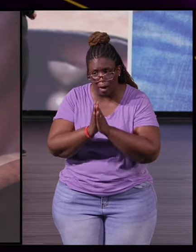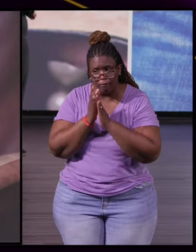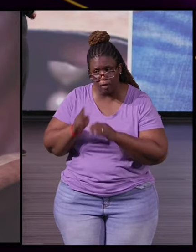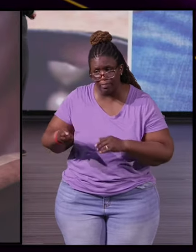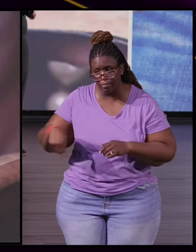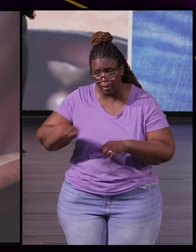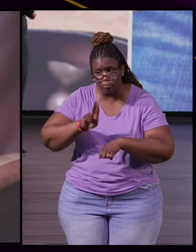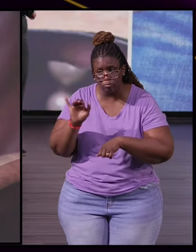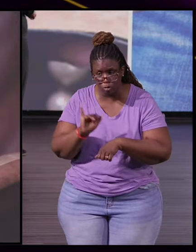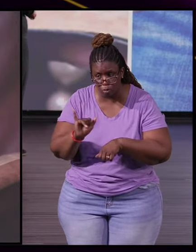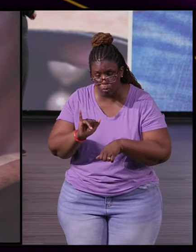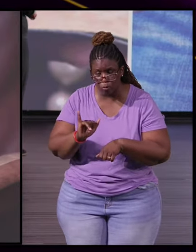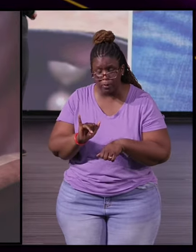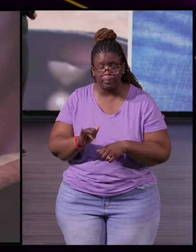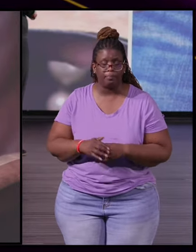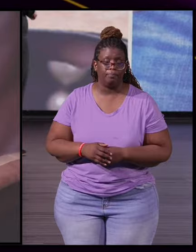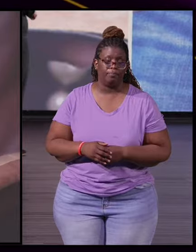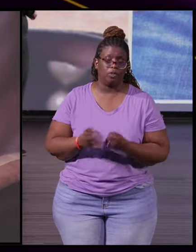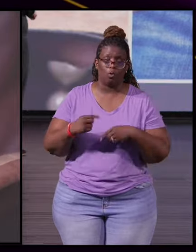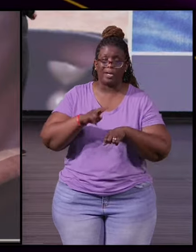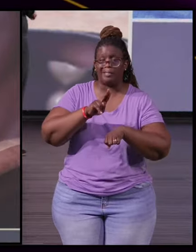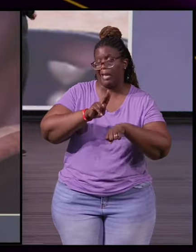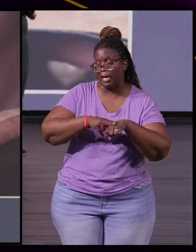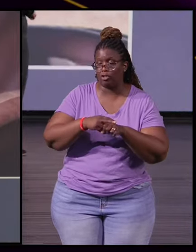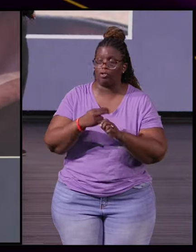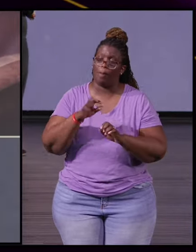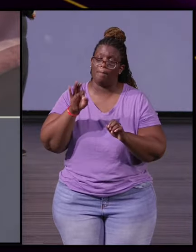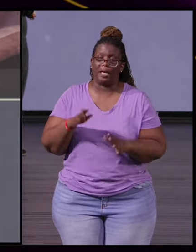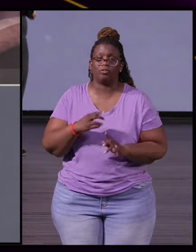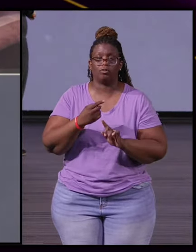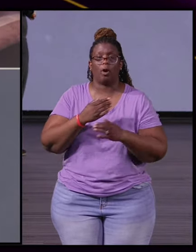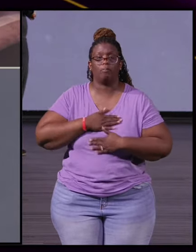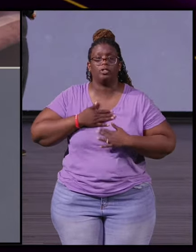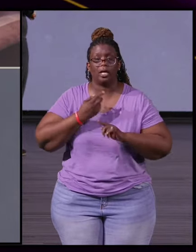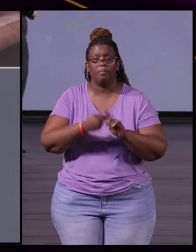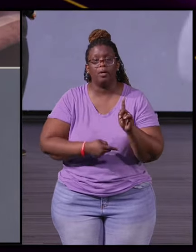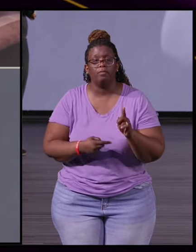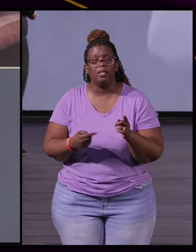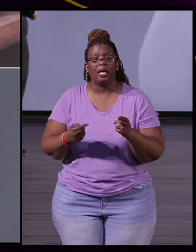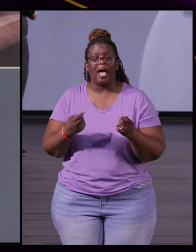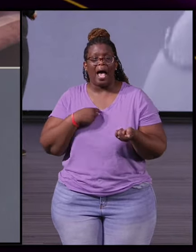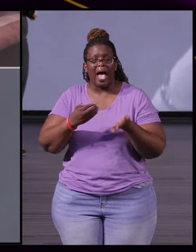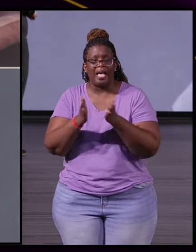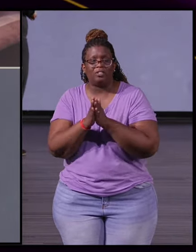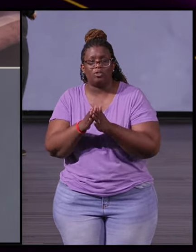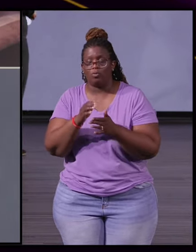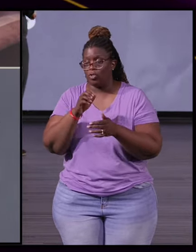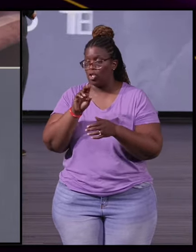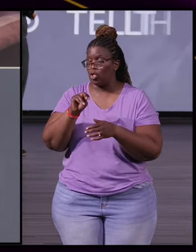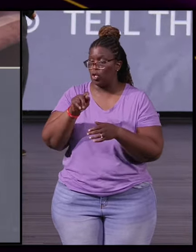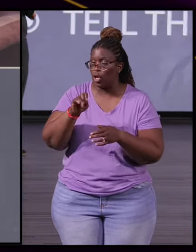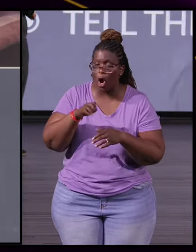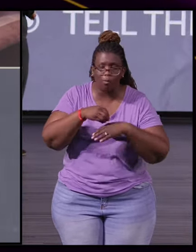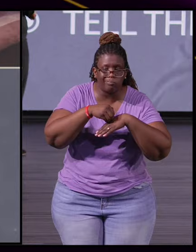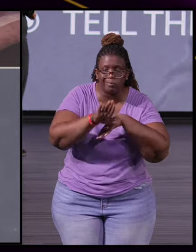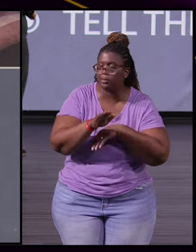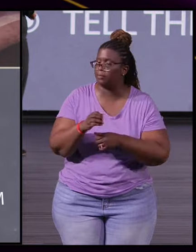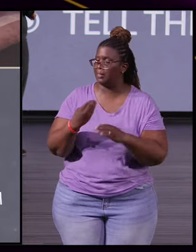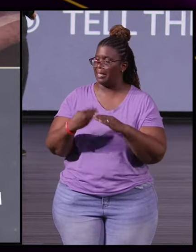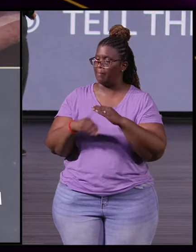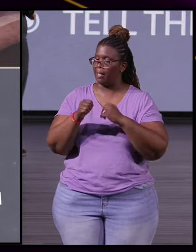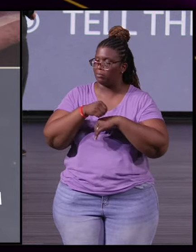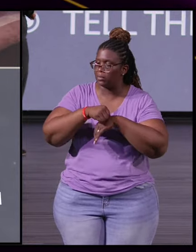National Pastors Appreciation Month. During this month, I ask that you would send them a note, send them an email, get